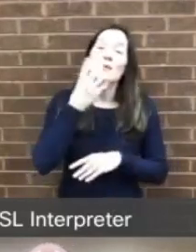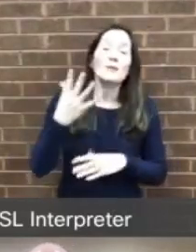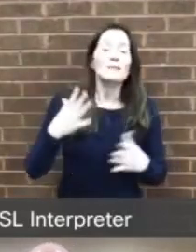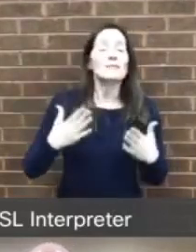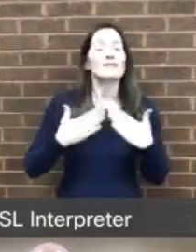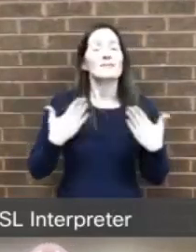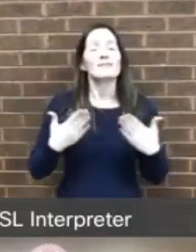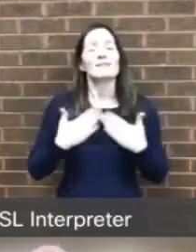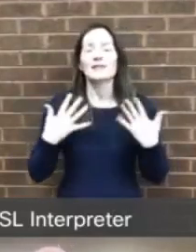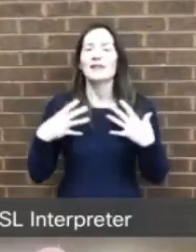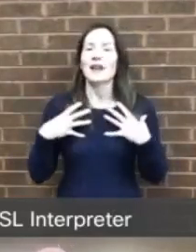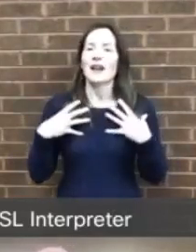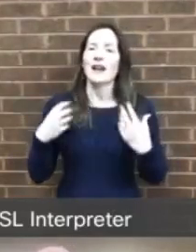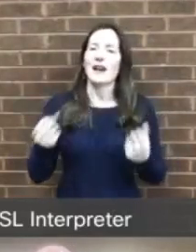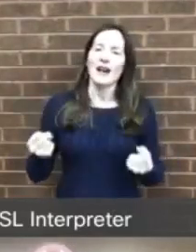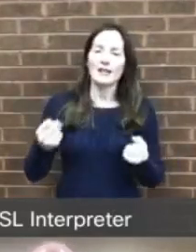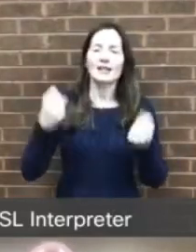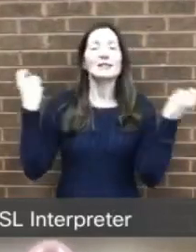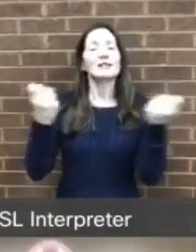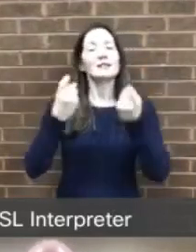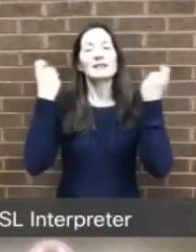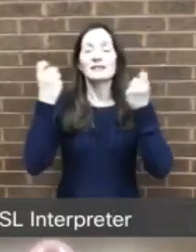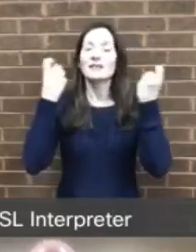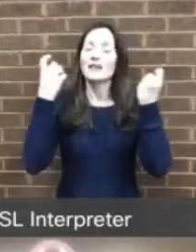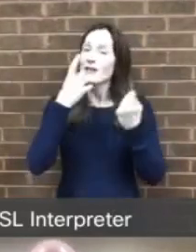happy Hanukkah, and please stay safe out there.